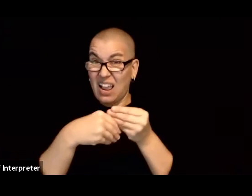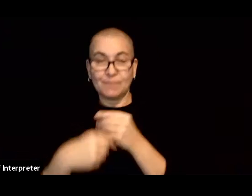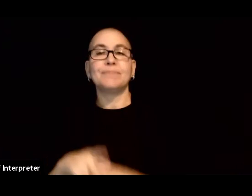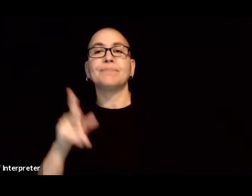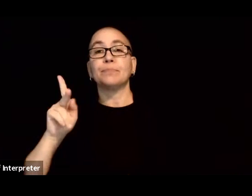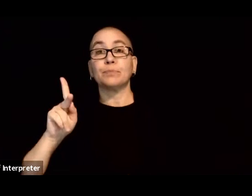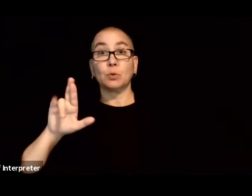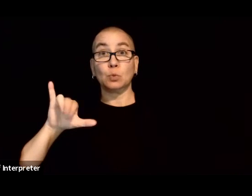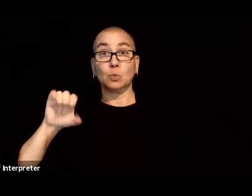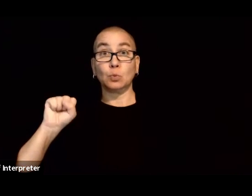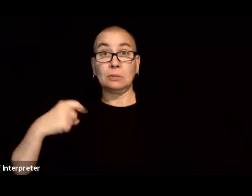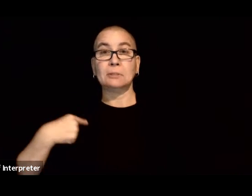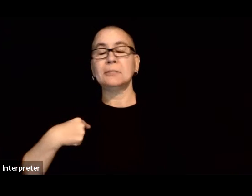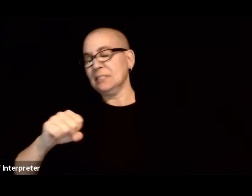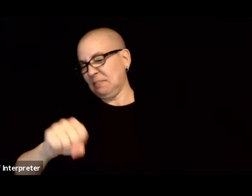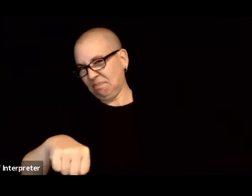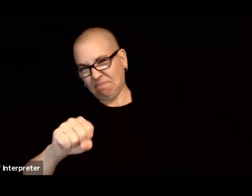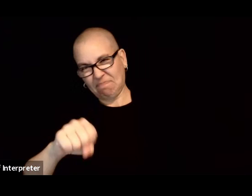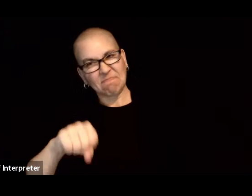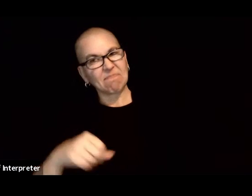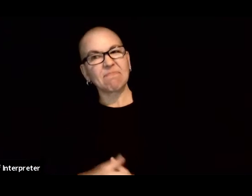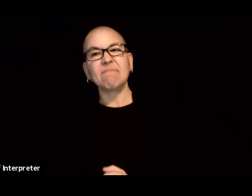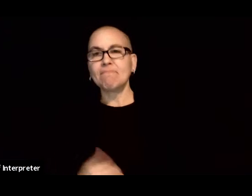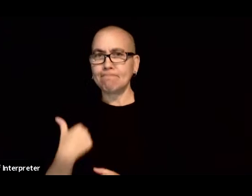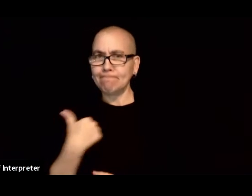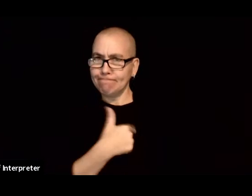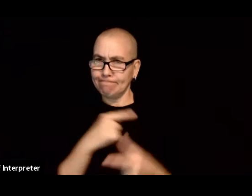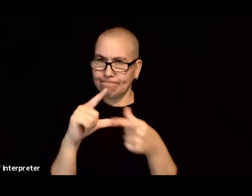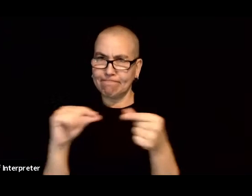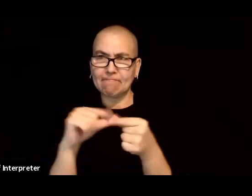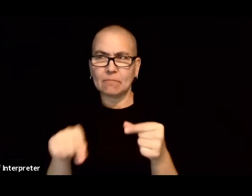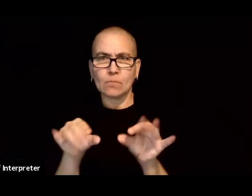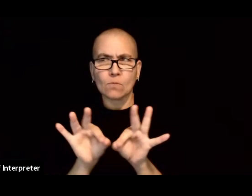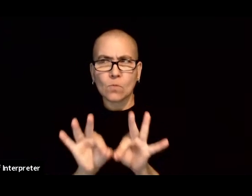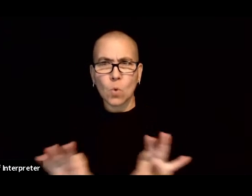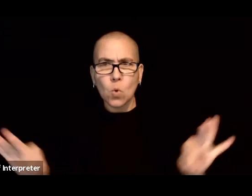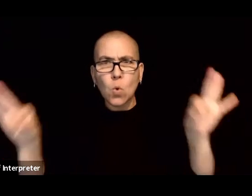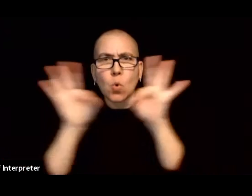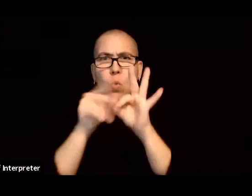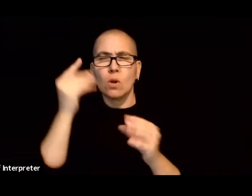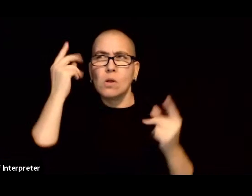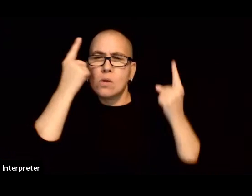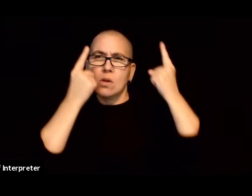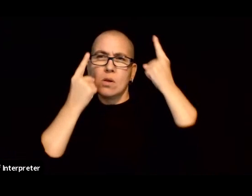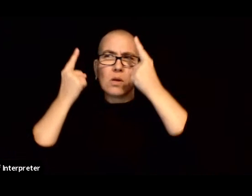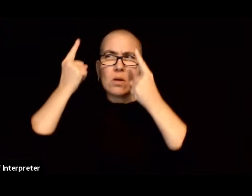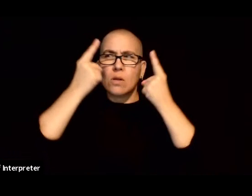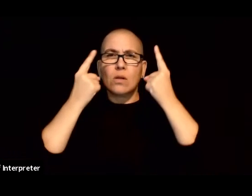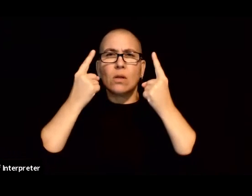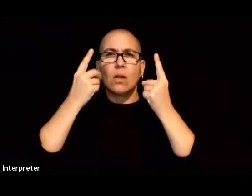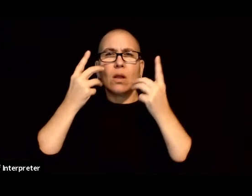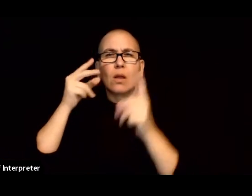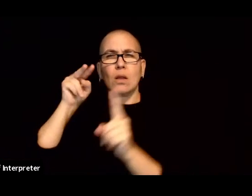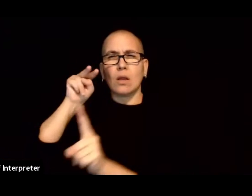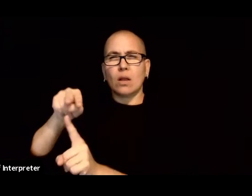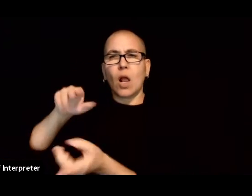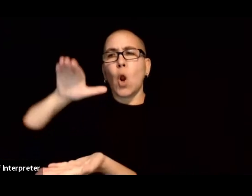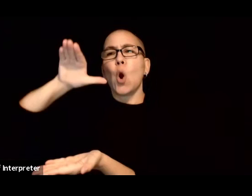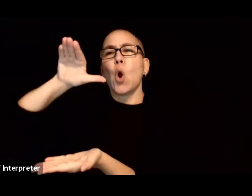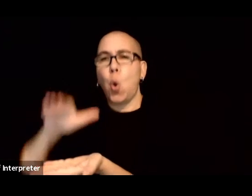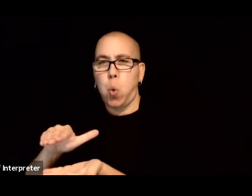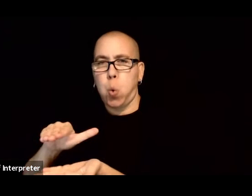about this, that we're putting in the context of reducing risk rather than eliminating risk,